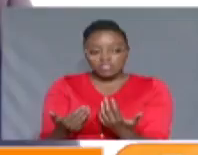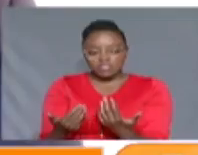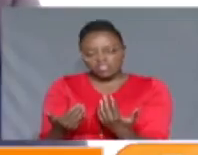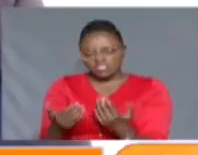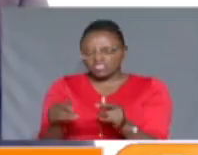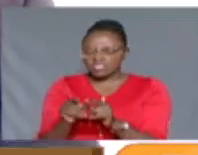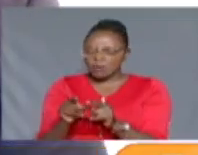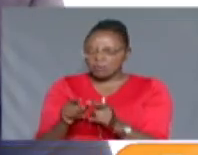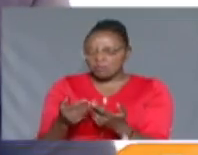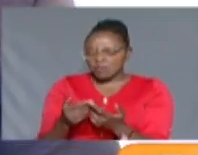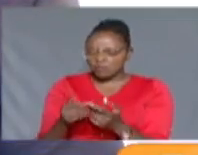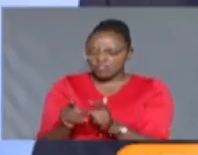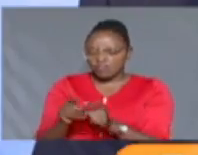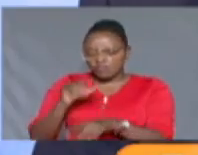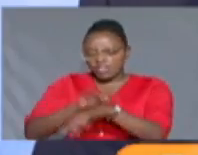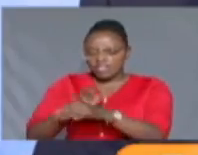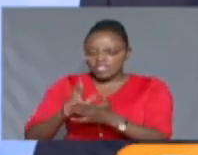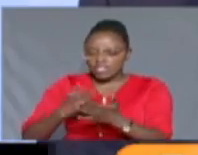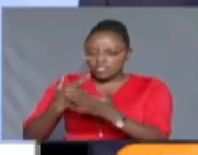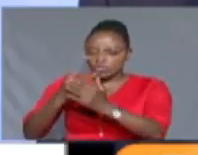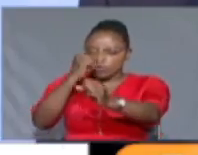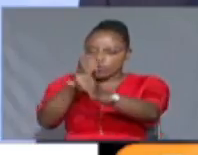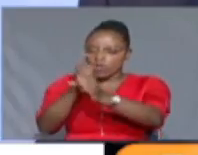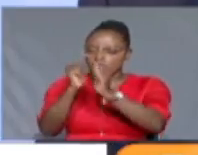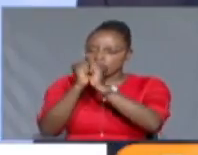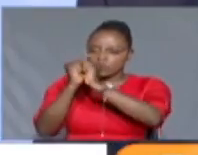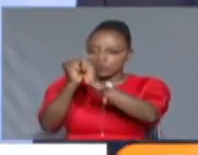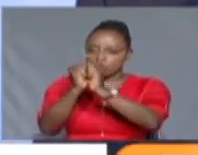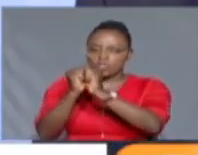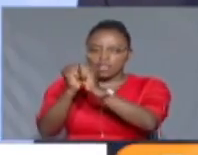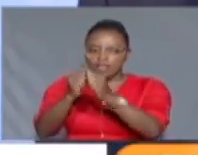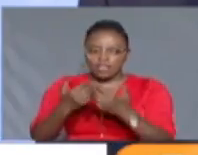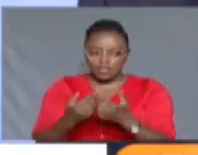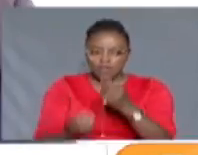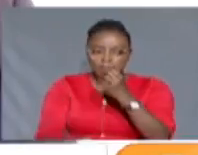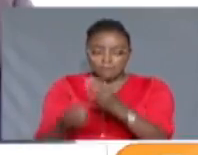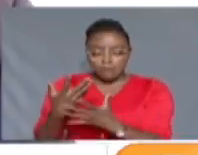in raising resources, working together with Damu Pevu. We'll start